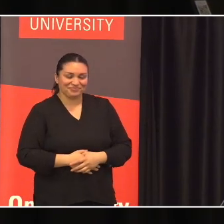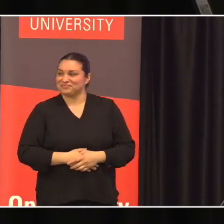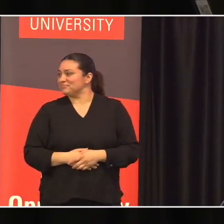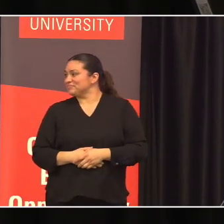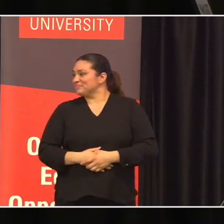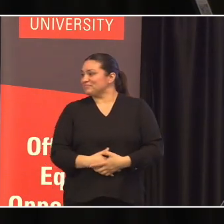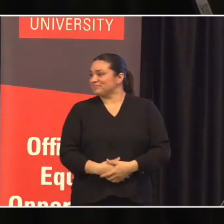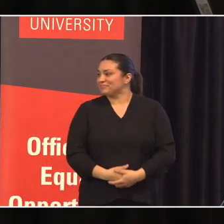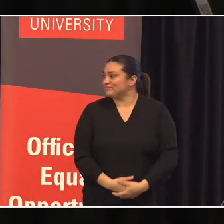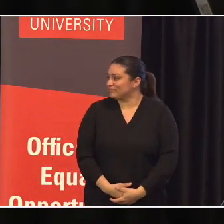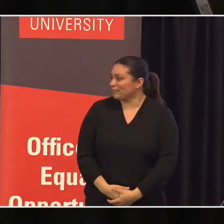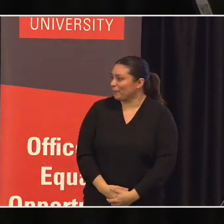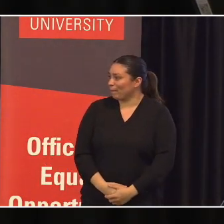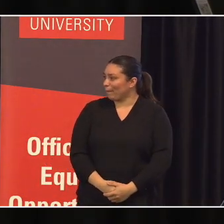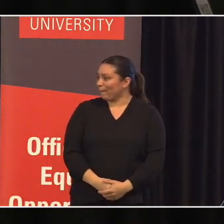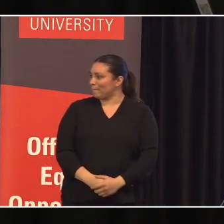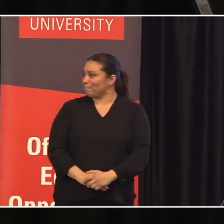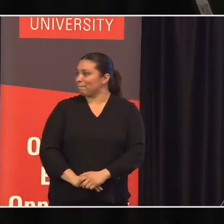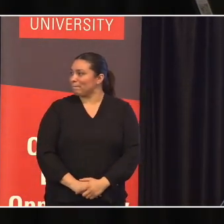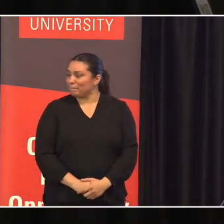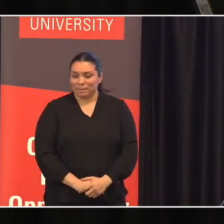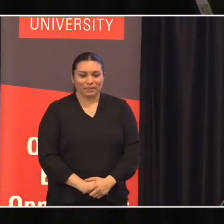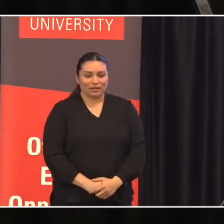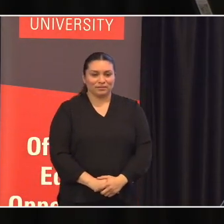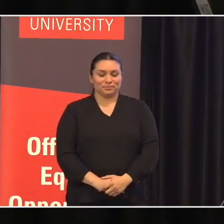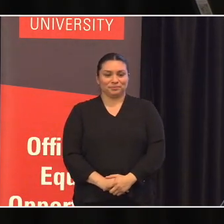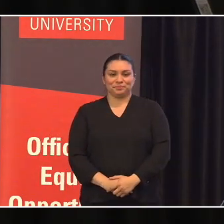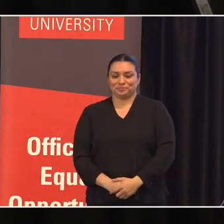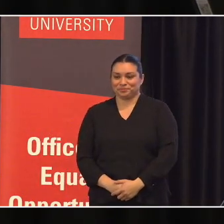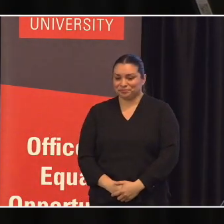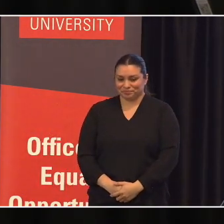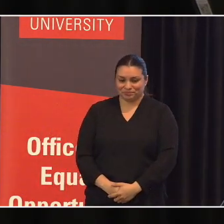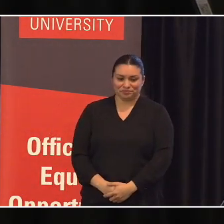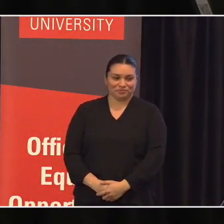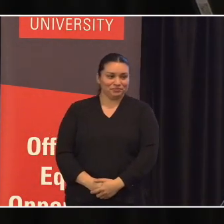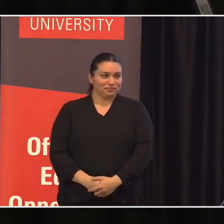I can, I guess, do that in case you need our info for anything.